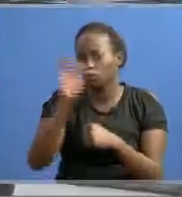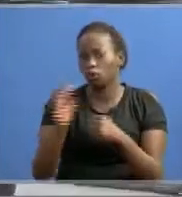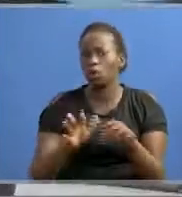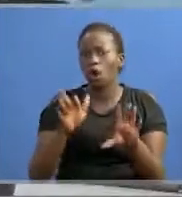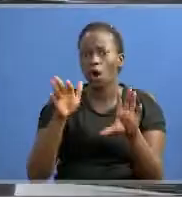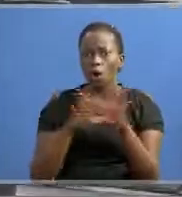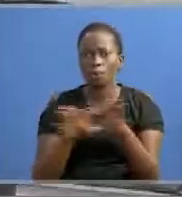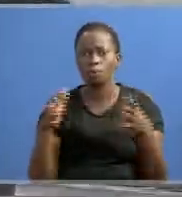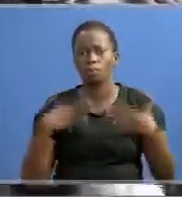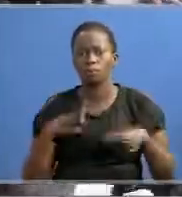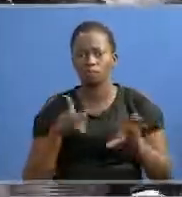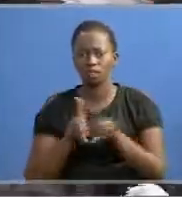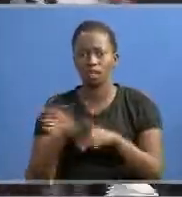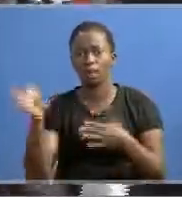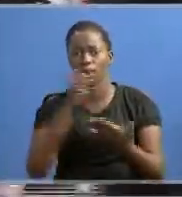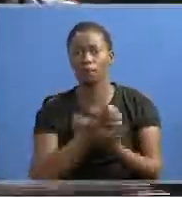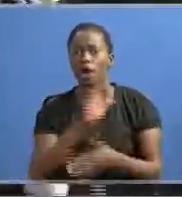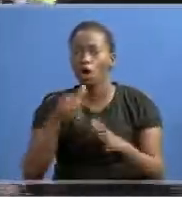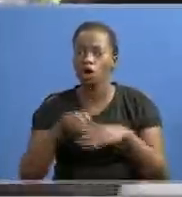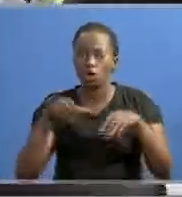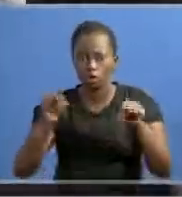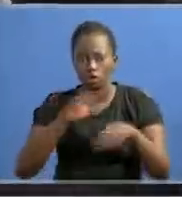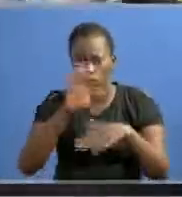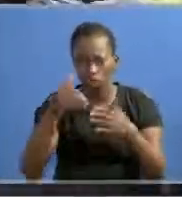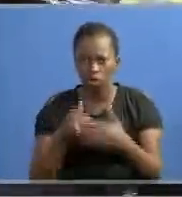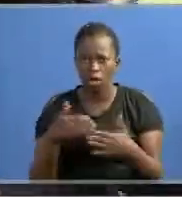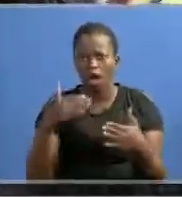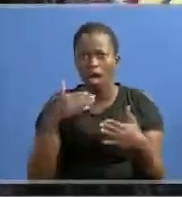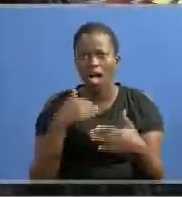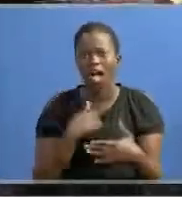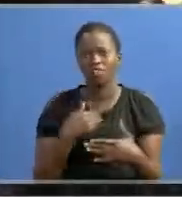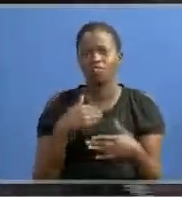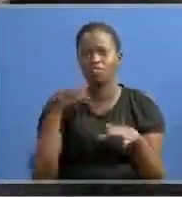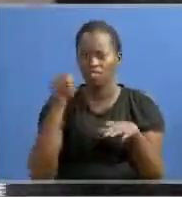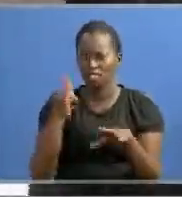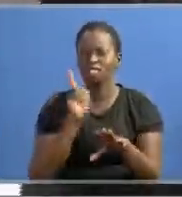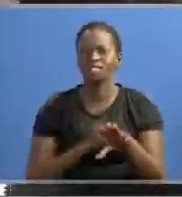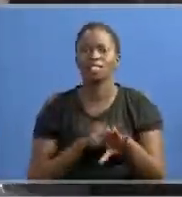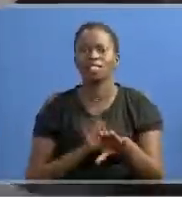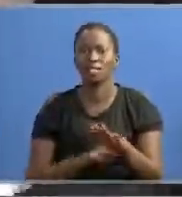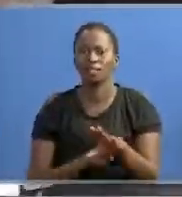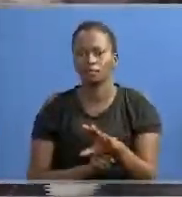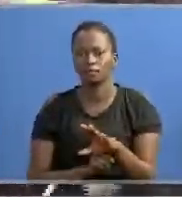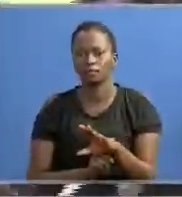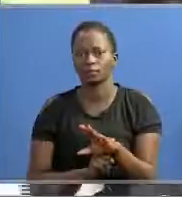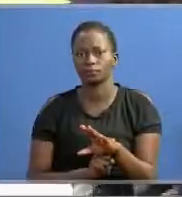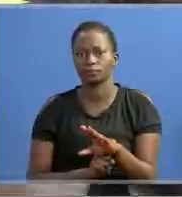nation, and boda-boda operators make up for a huge chunk of the statistics.